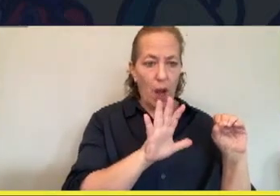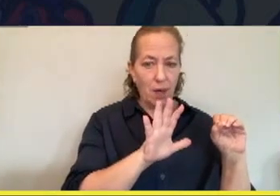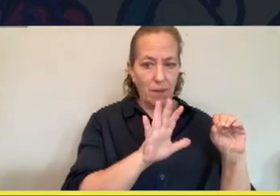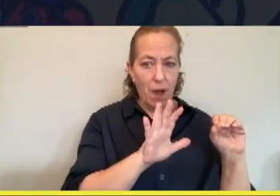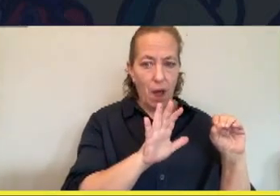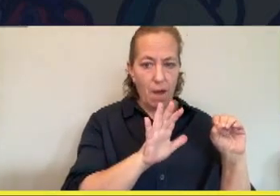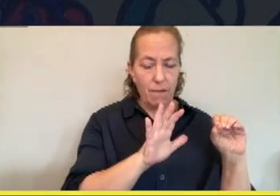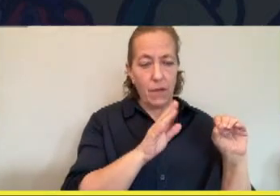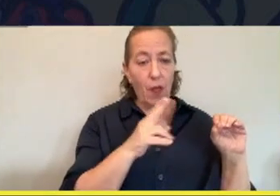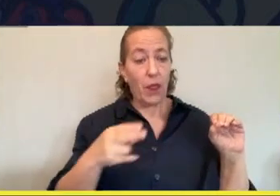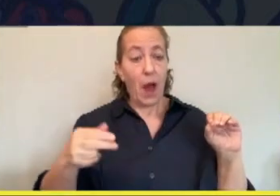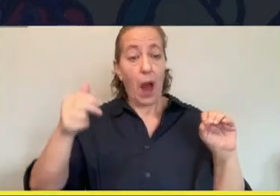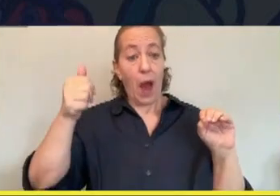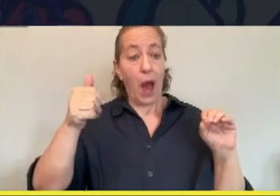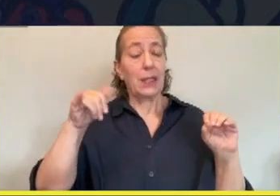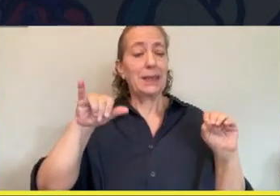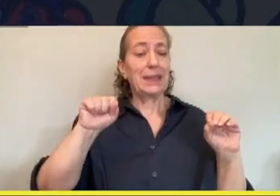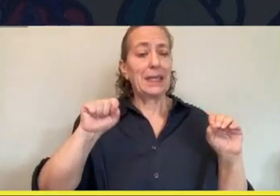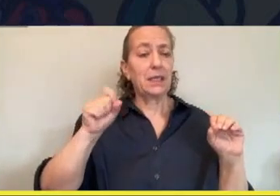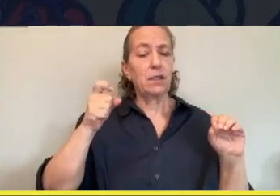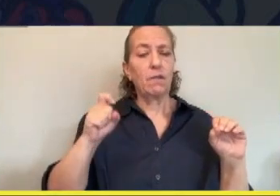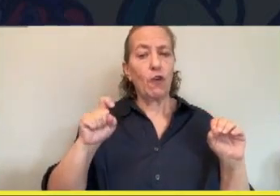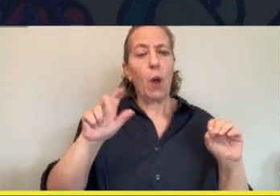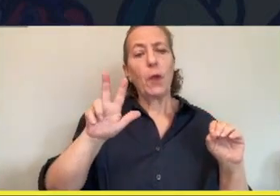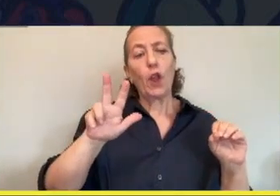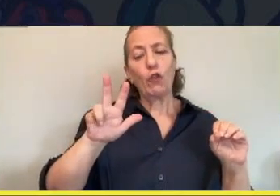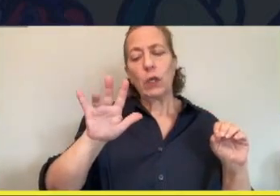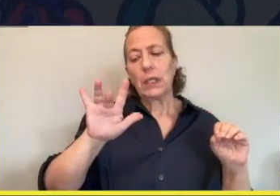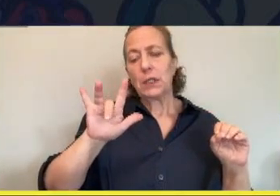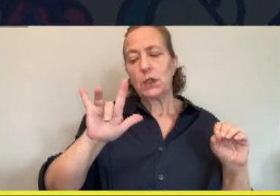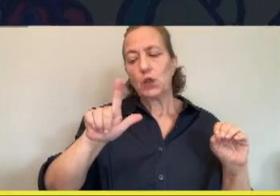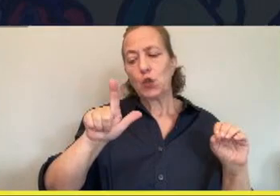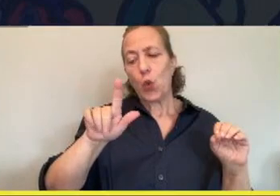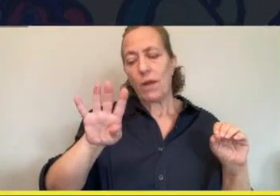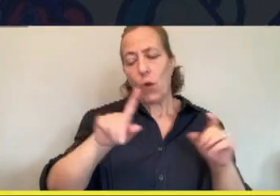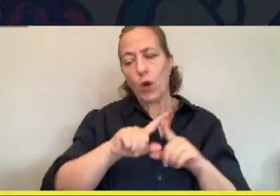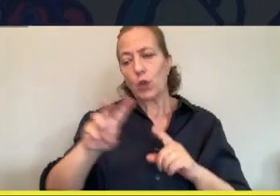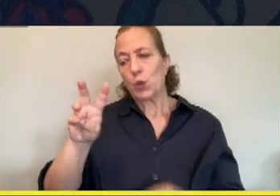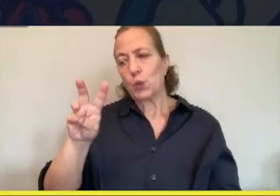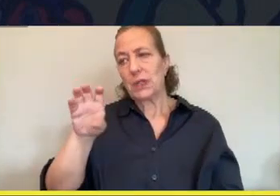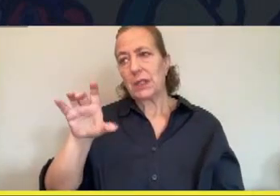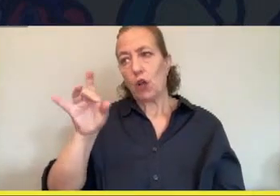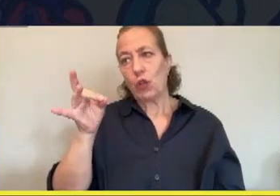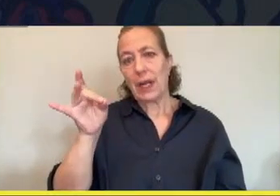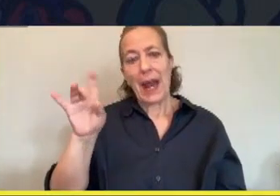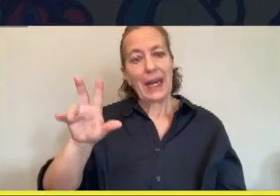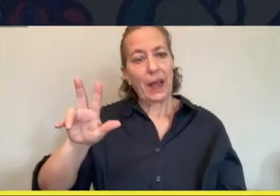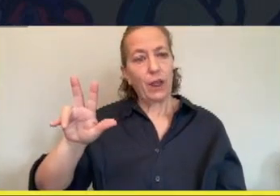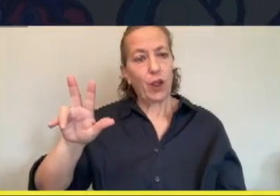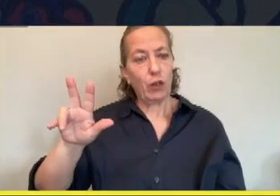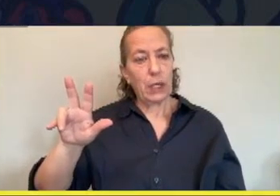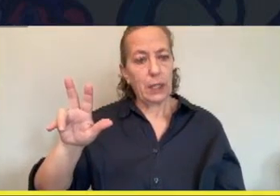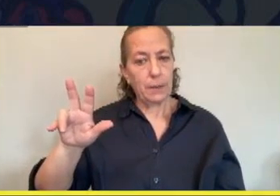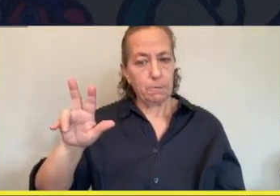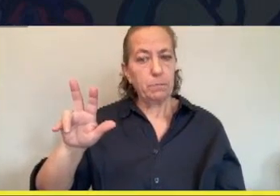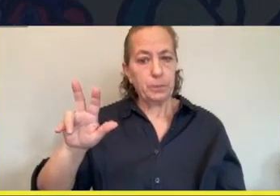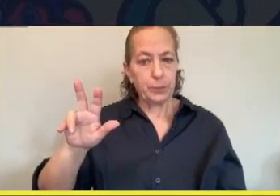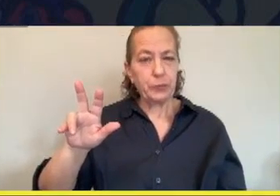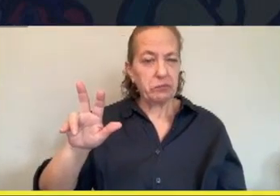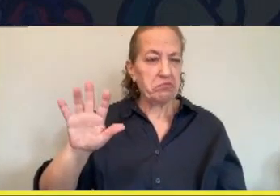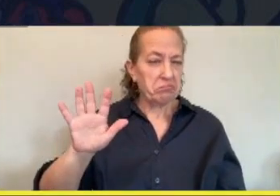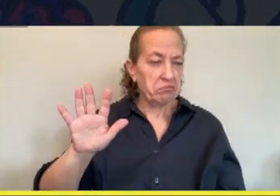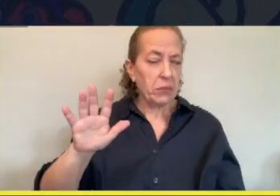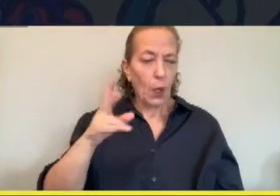highest number is from 324 to 683. These are precise numbers, but you see kind of the general findings